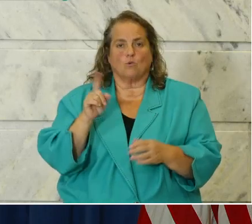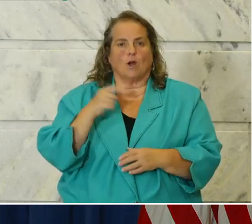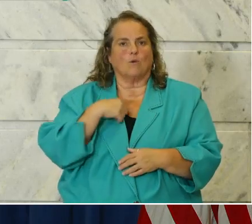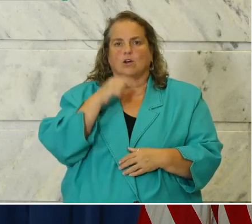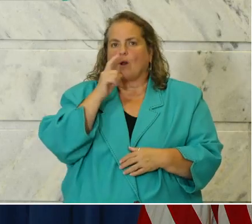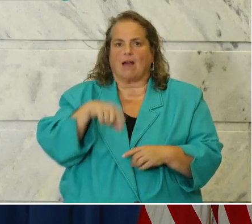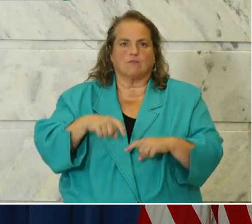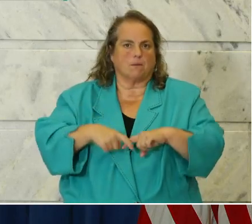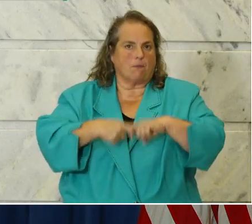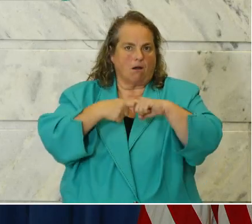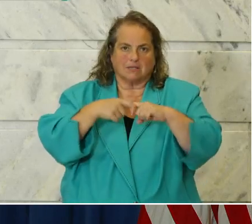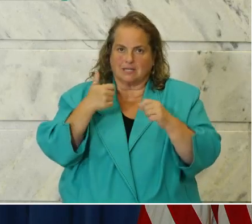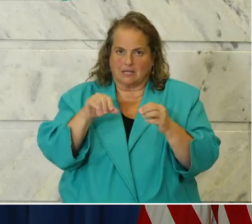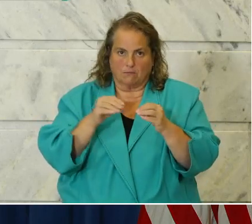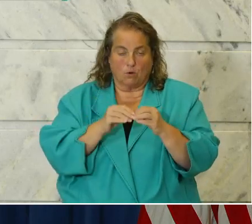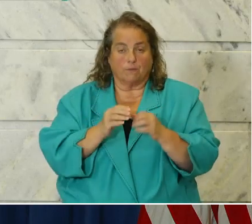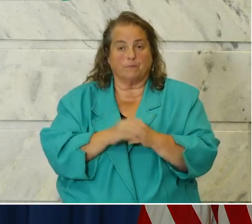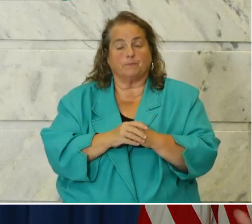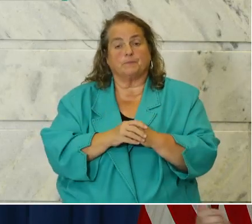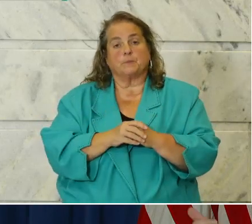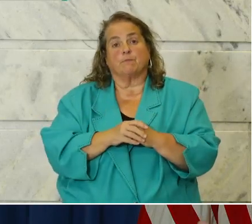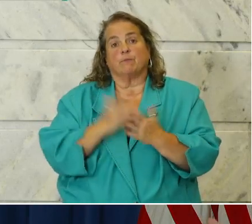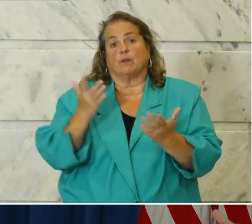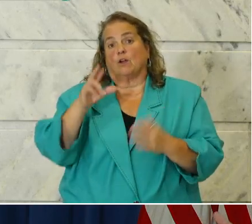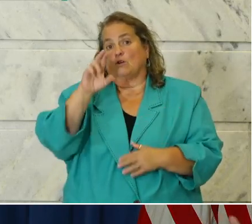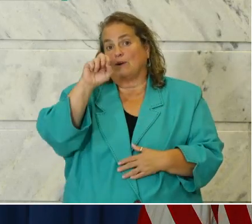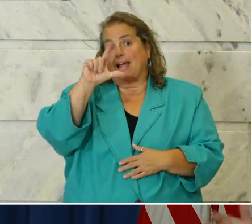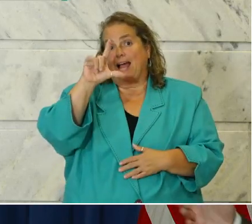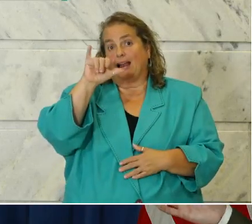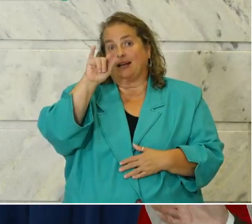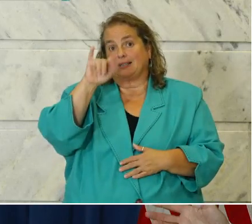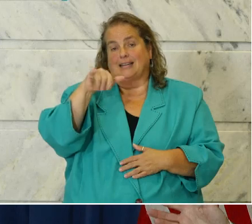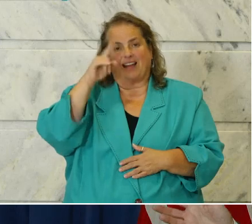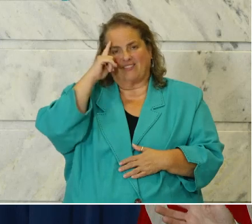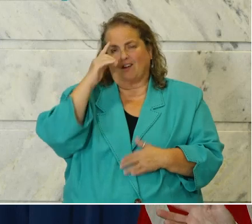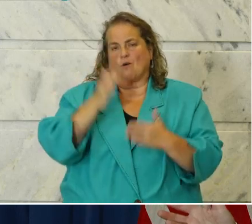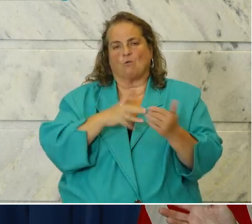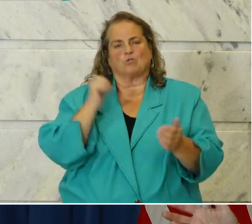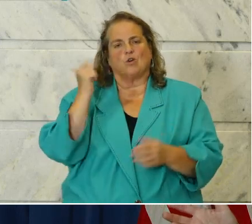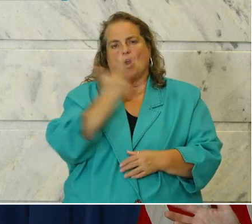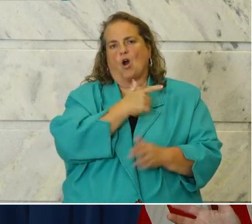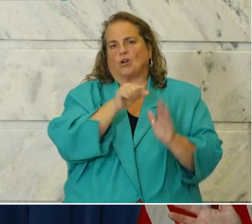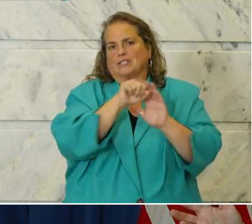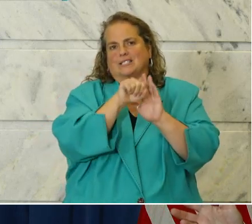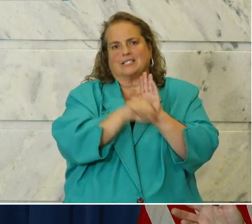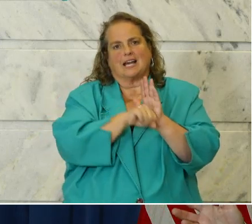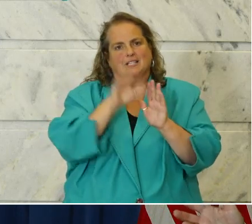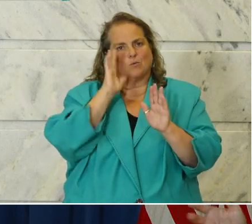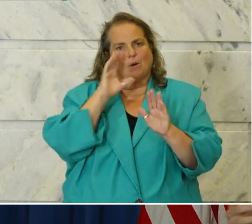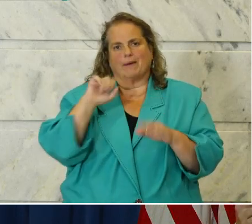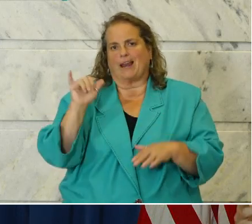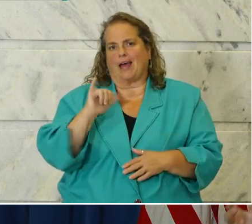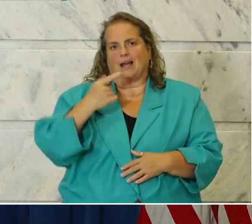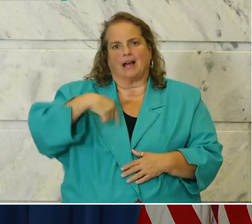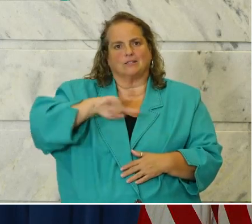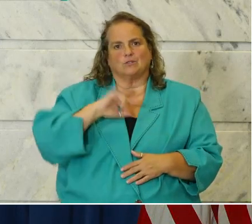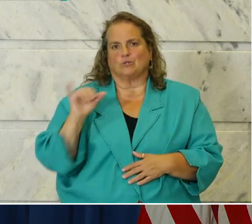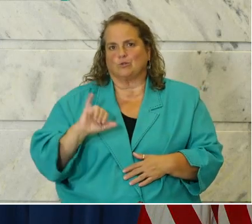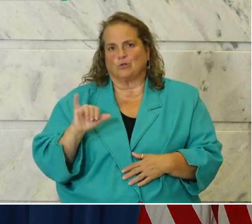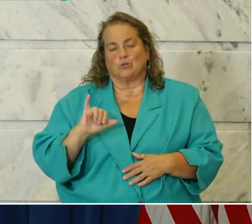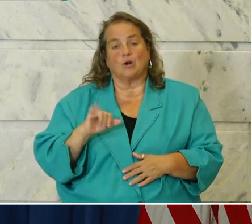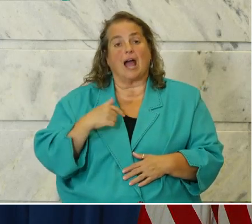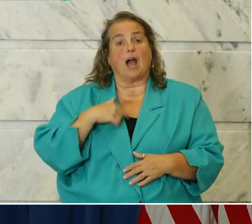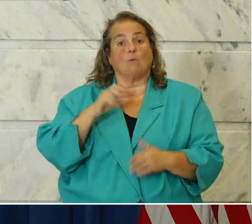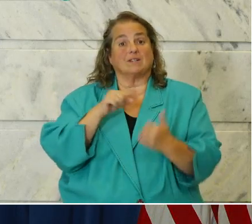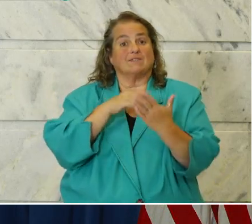to pause them. Now, in reality, I think just about every other state is going to end up where we are too. What I was faced with